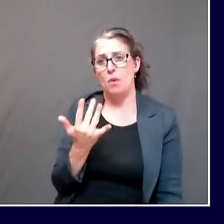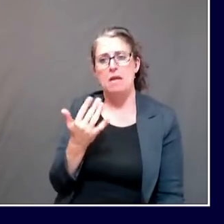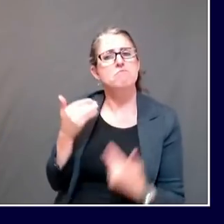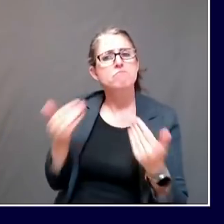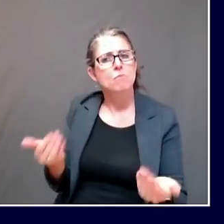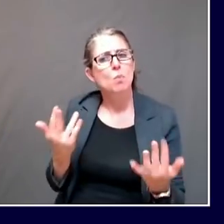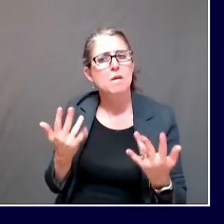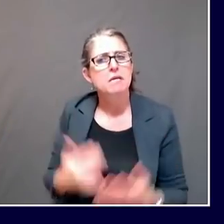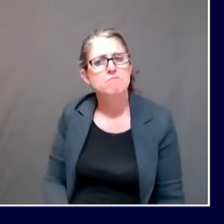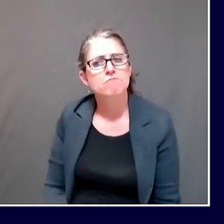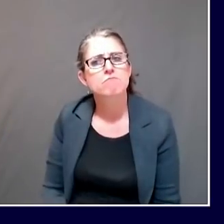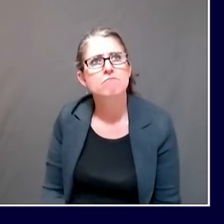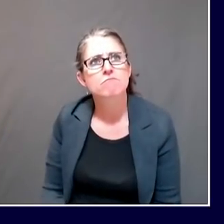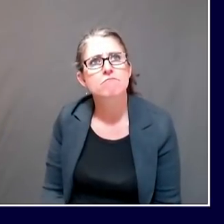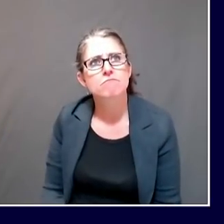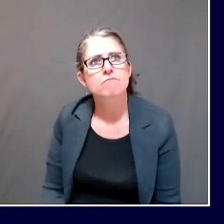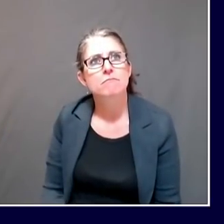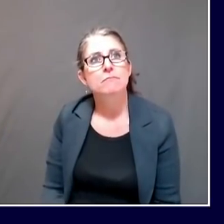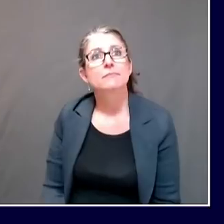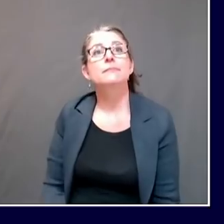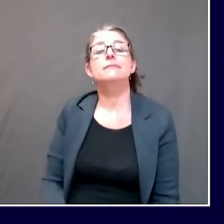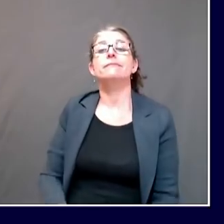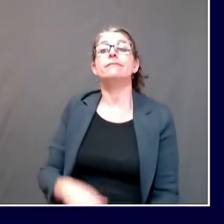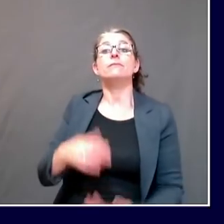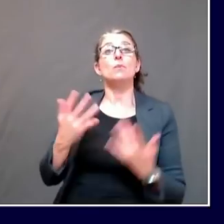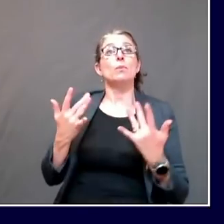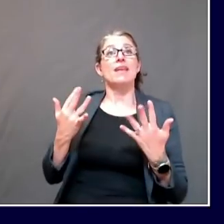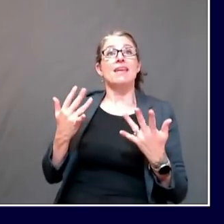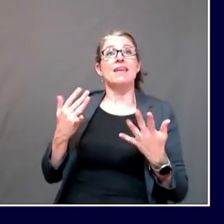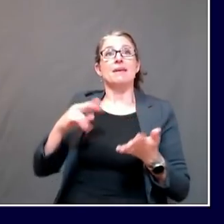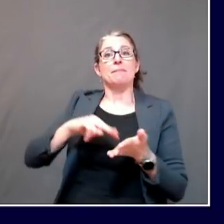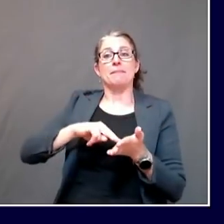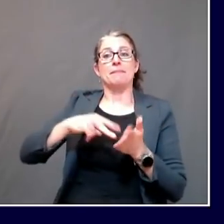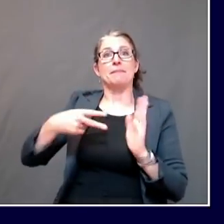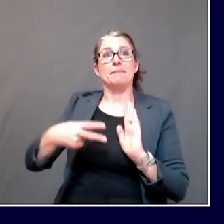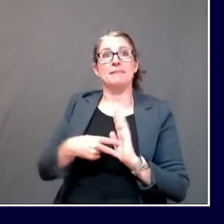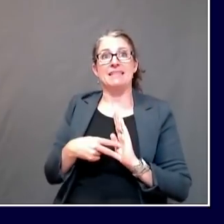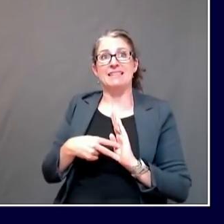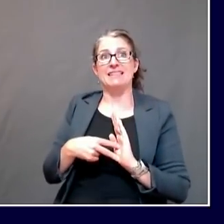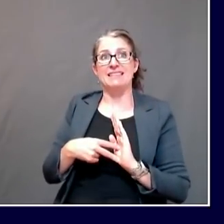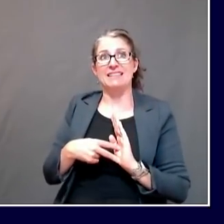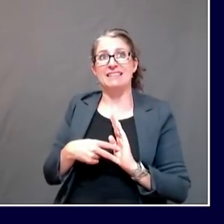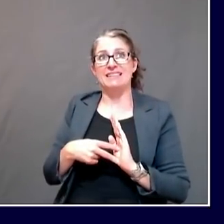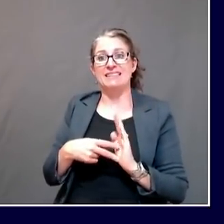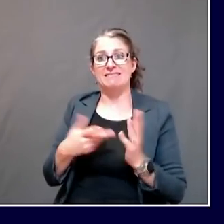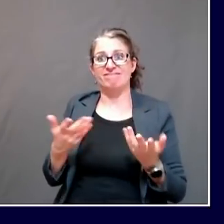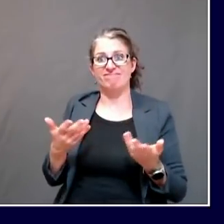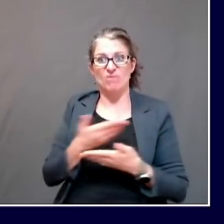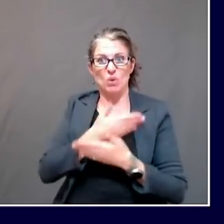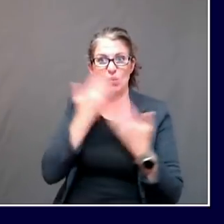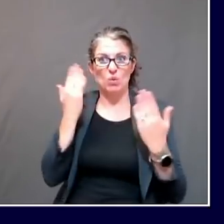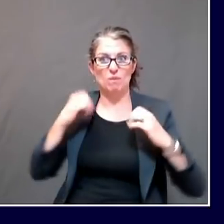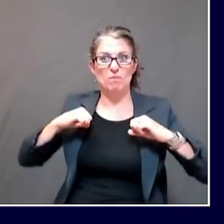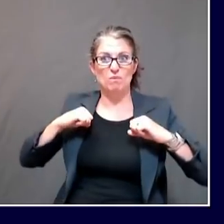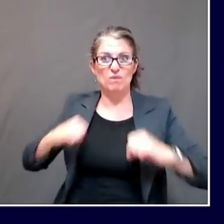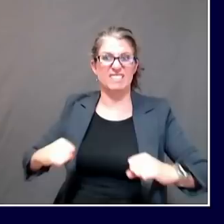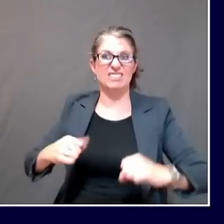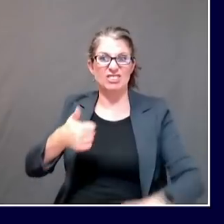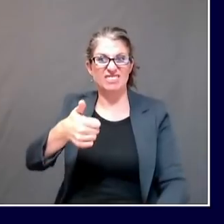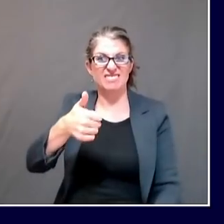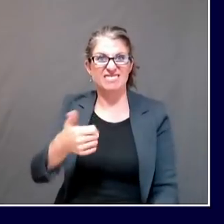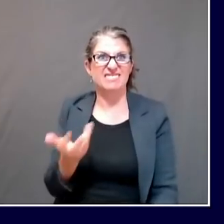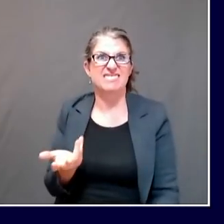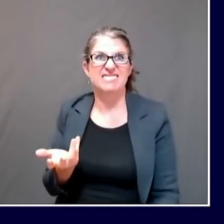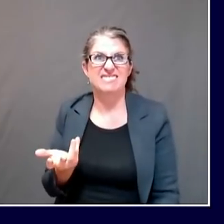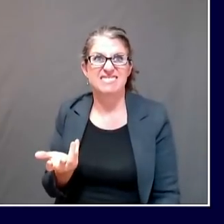shot affords. And already in Maine, we are starting to see cases of influenza. So again, the best time to get your flu